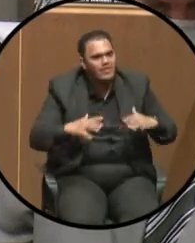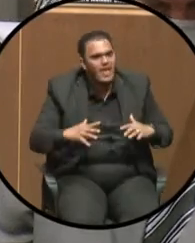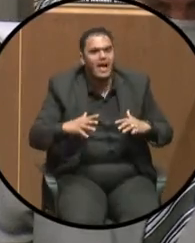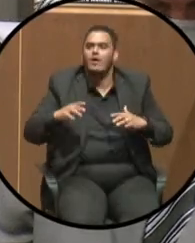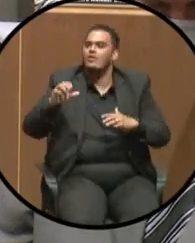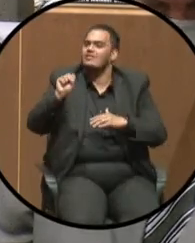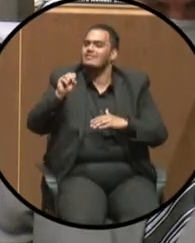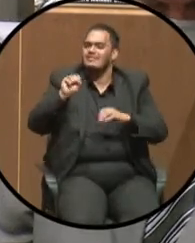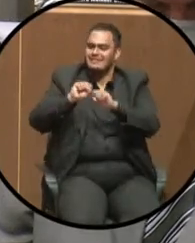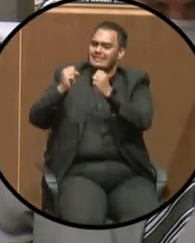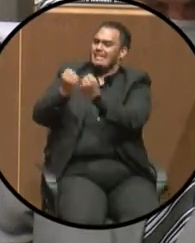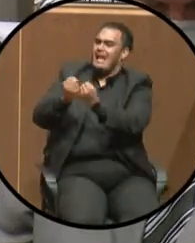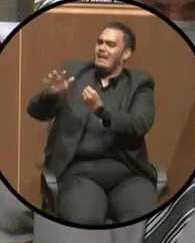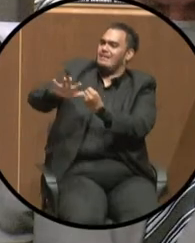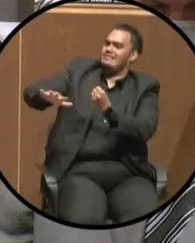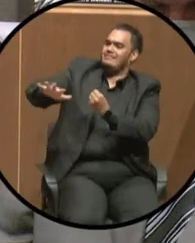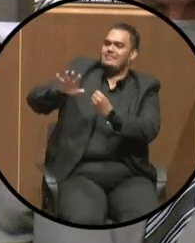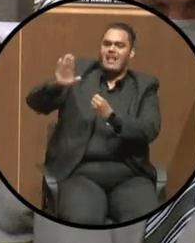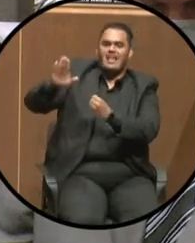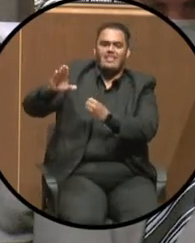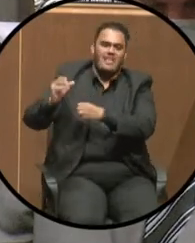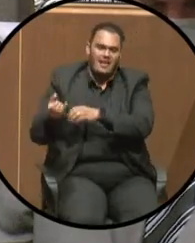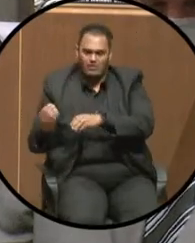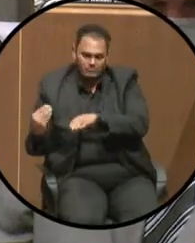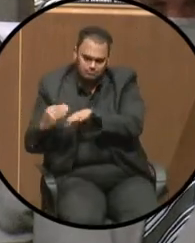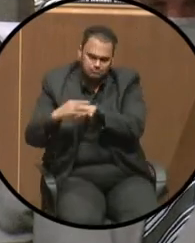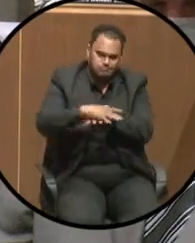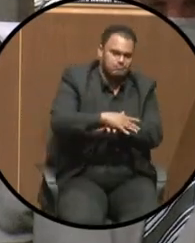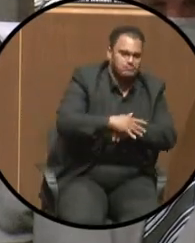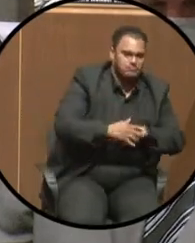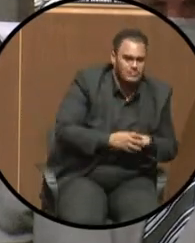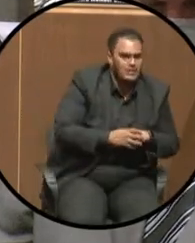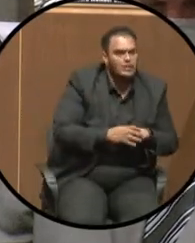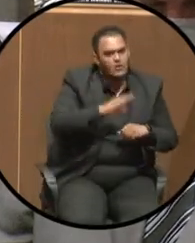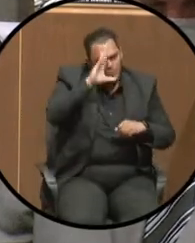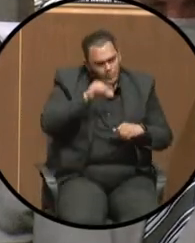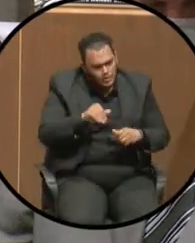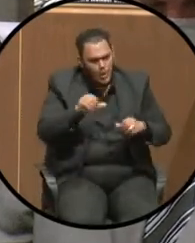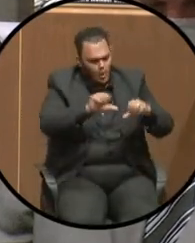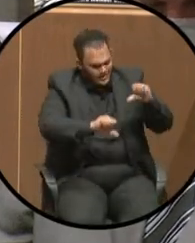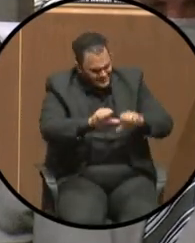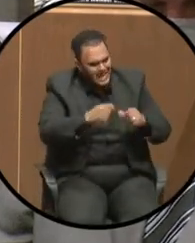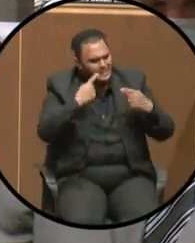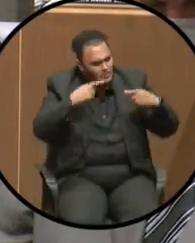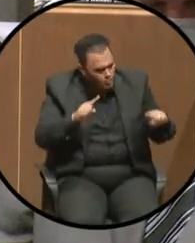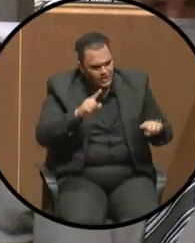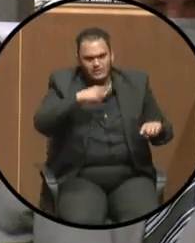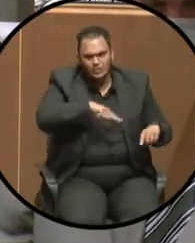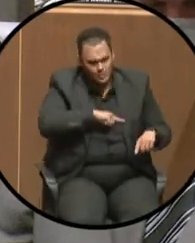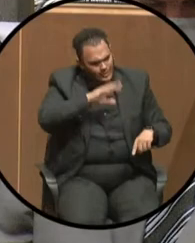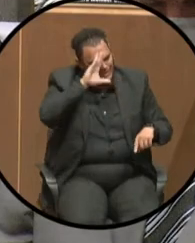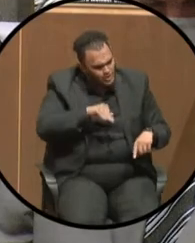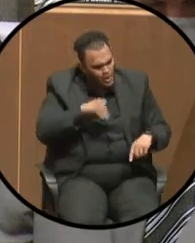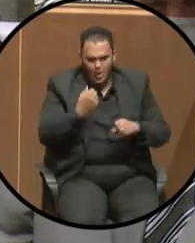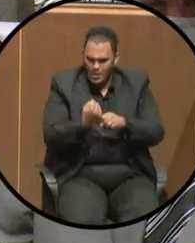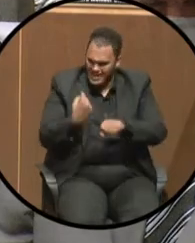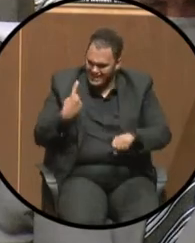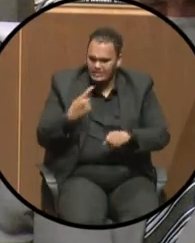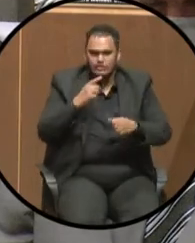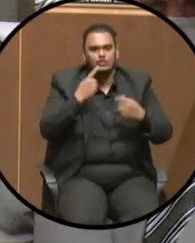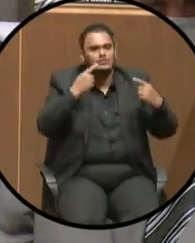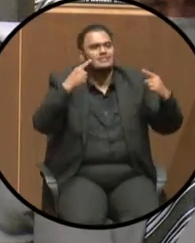masking works. We know that masks work to protect others. The science works, and we know that because of last year's successful school